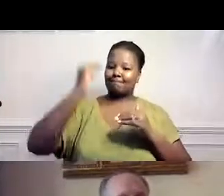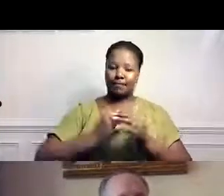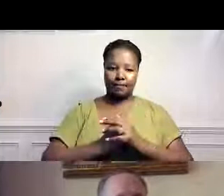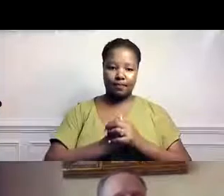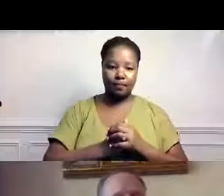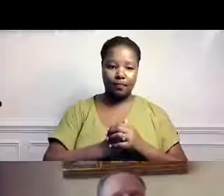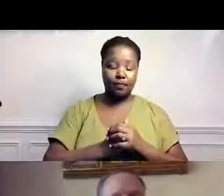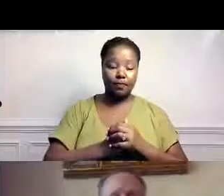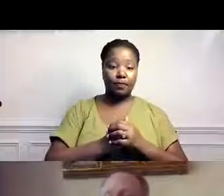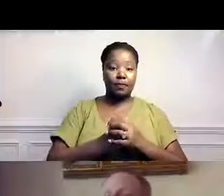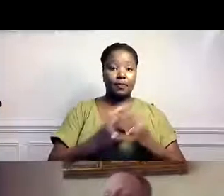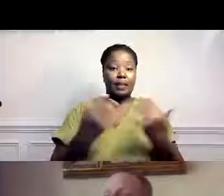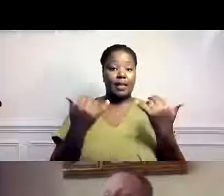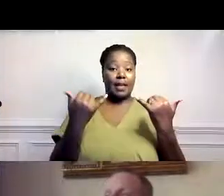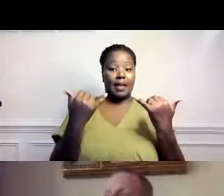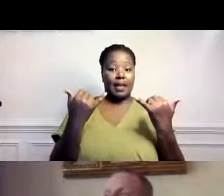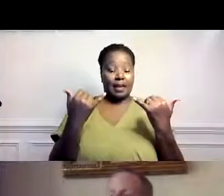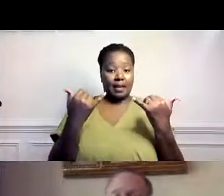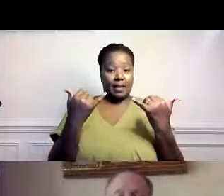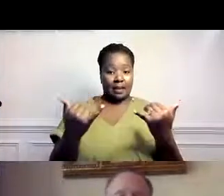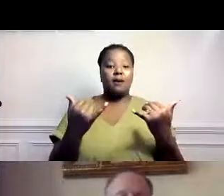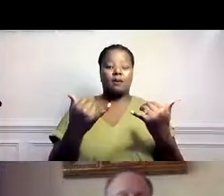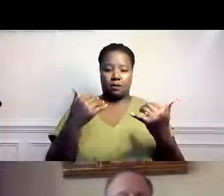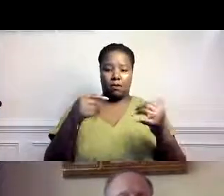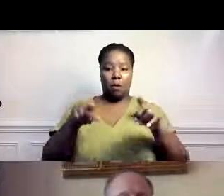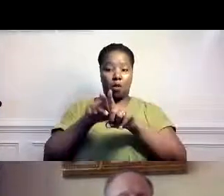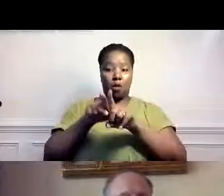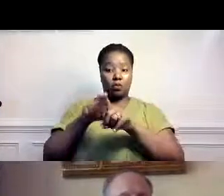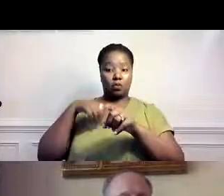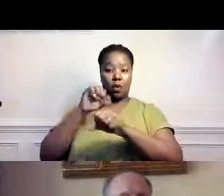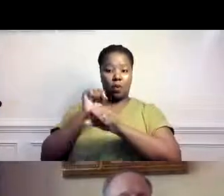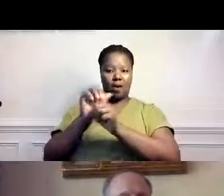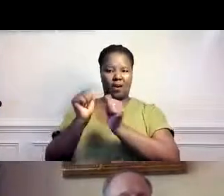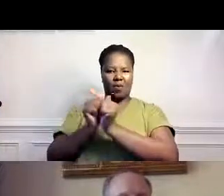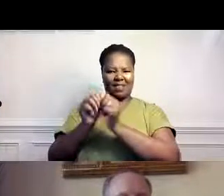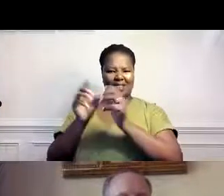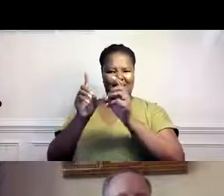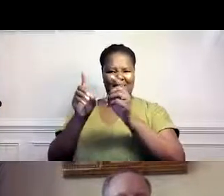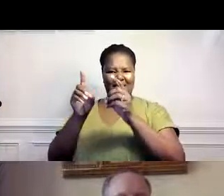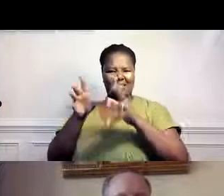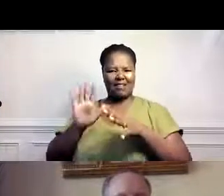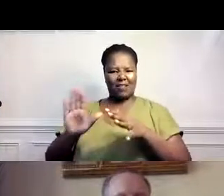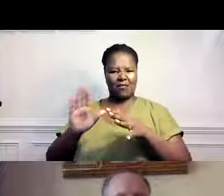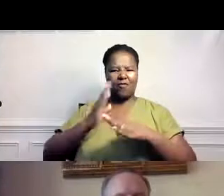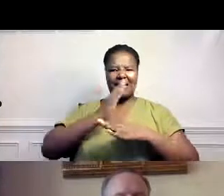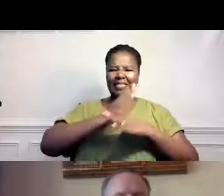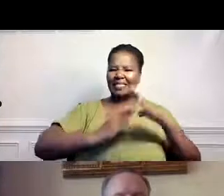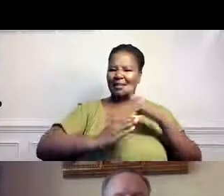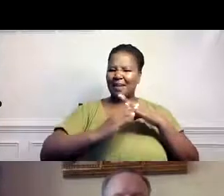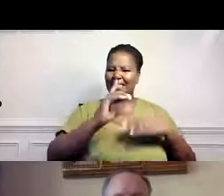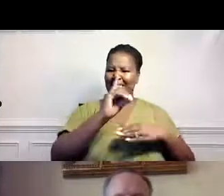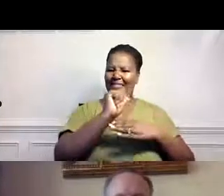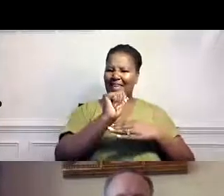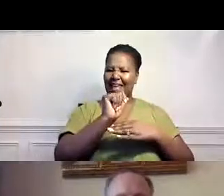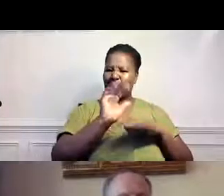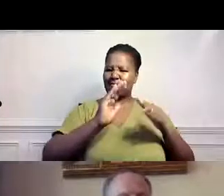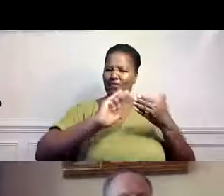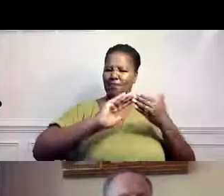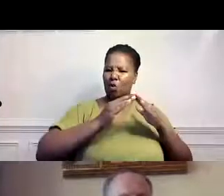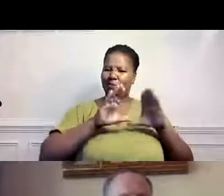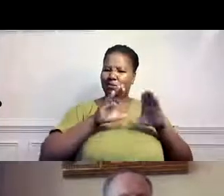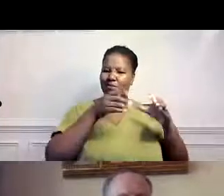We're also working directly with the disability community. The regional centers are making contact with